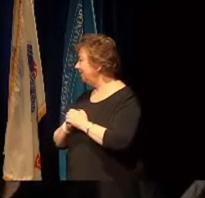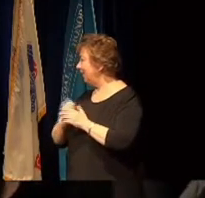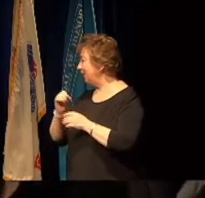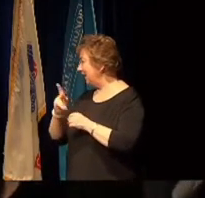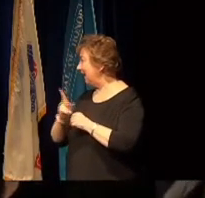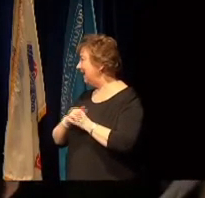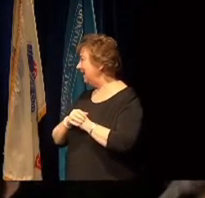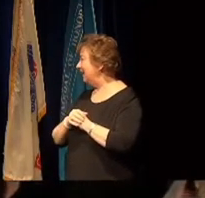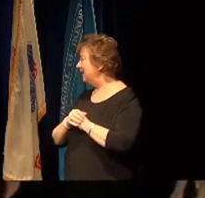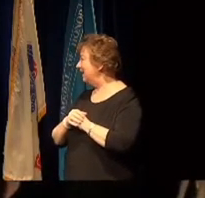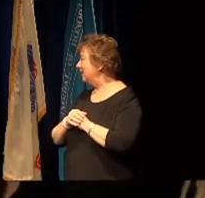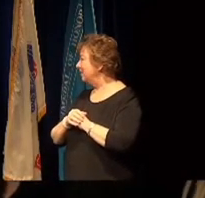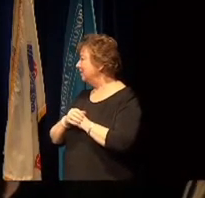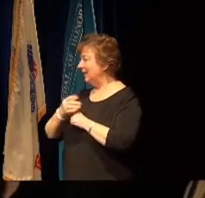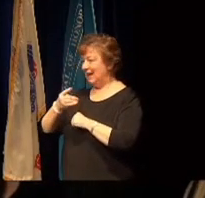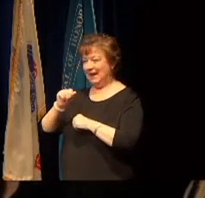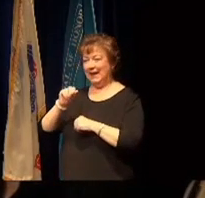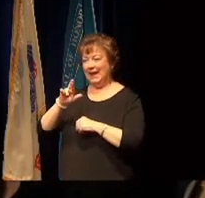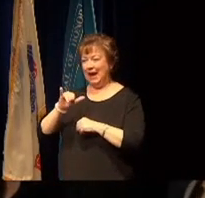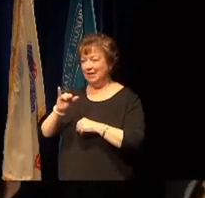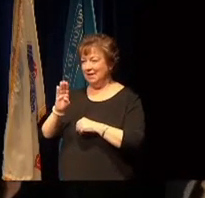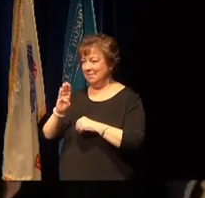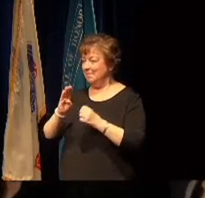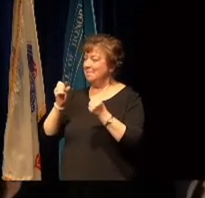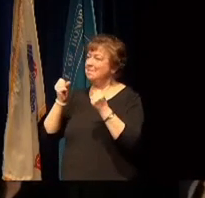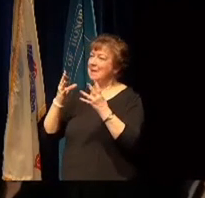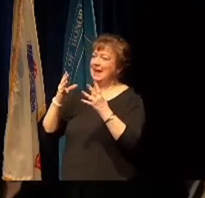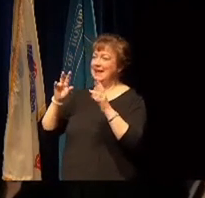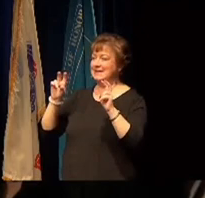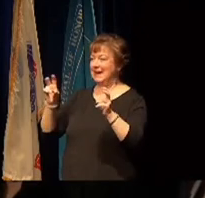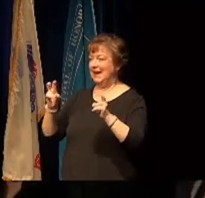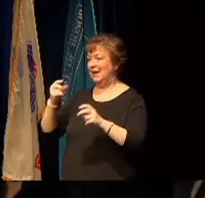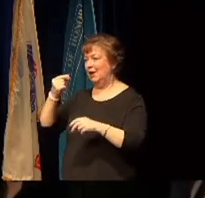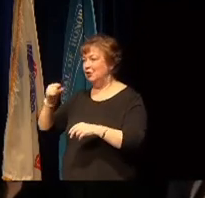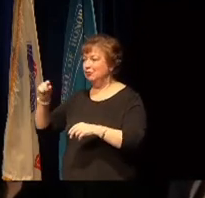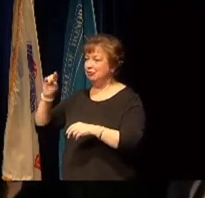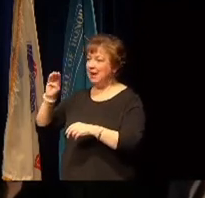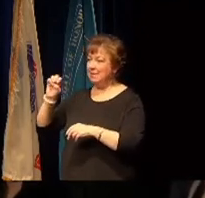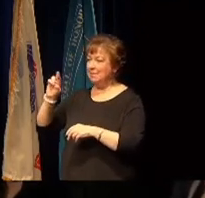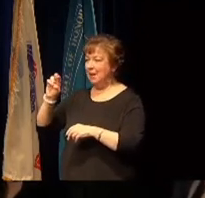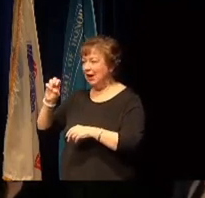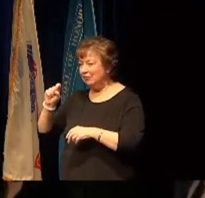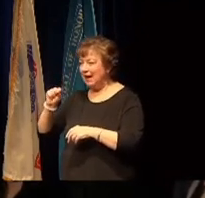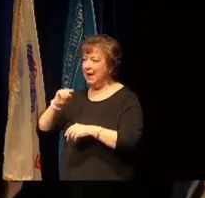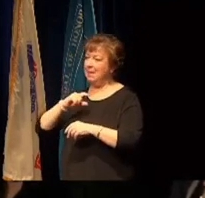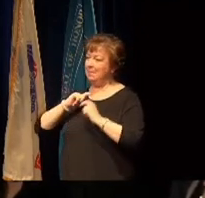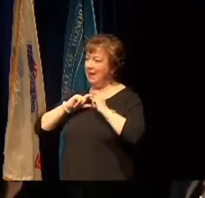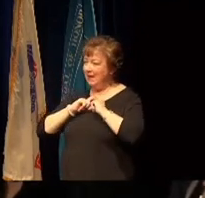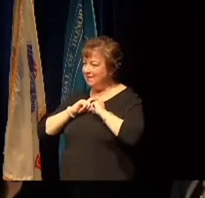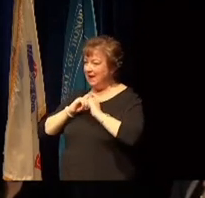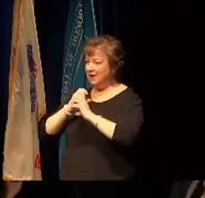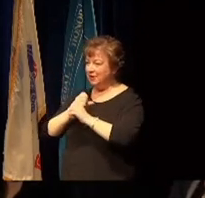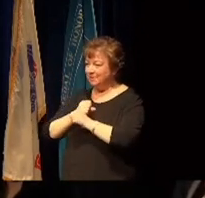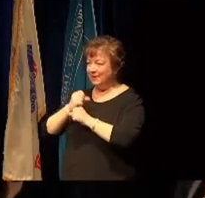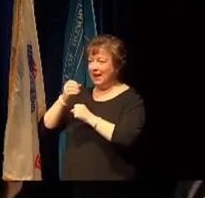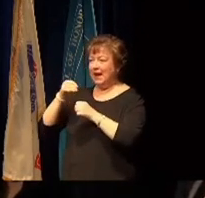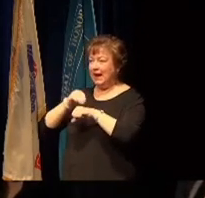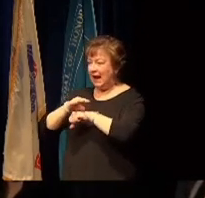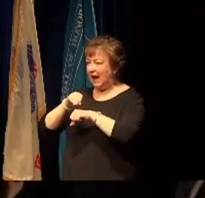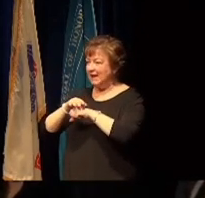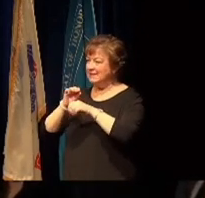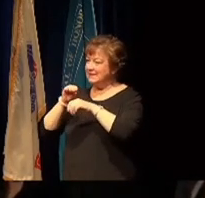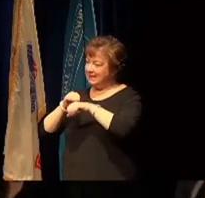Okay. Gary Beikirch has many titles: Green Beret, Medal of Honor recipient, guidance counselor, friend. I knew him as